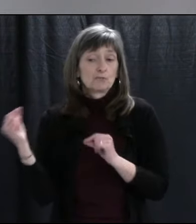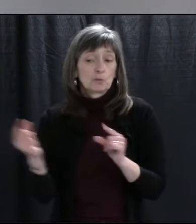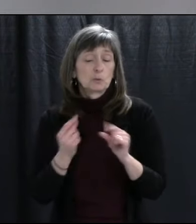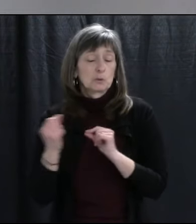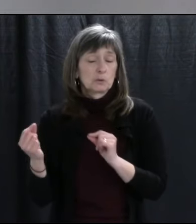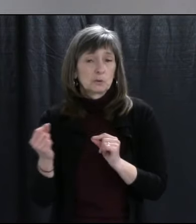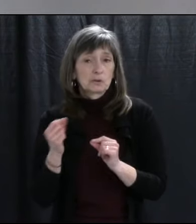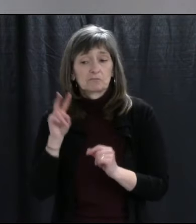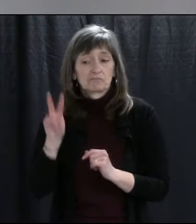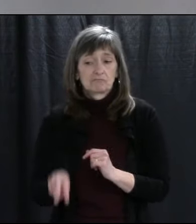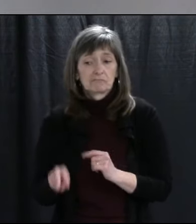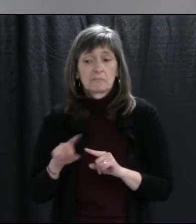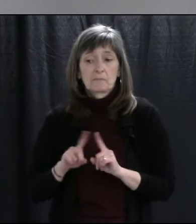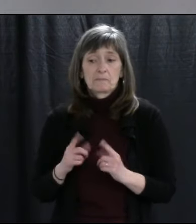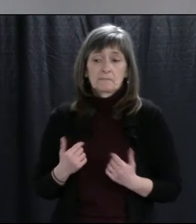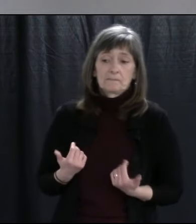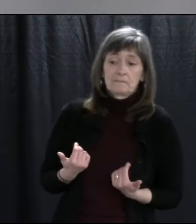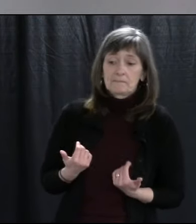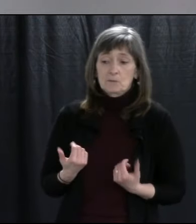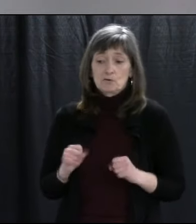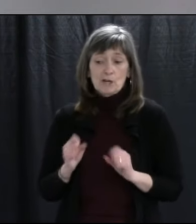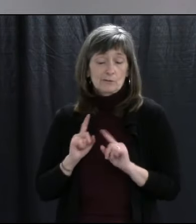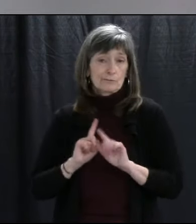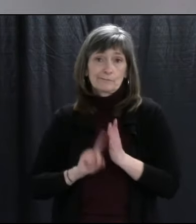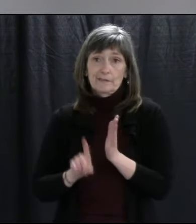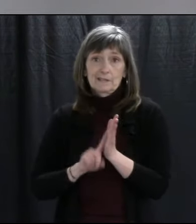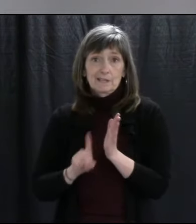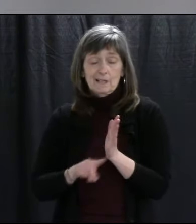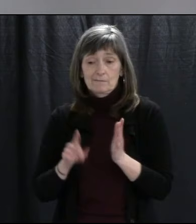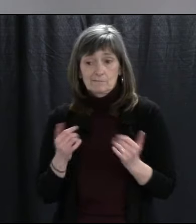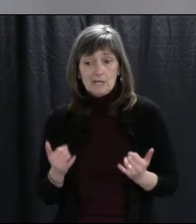comments, and we will try our best to investigate